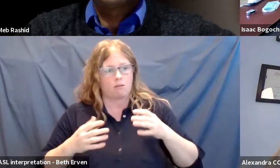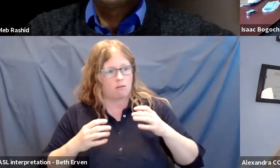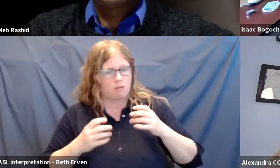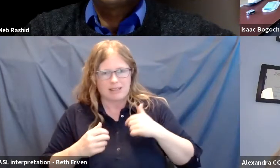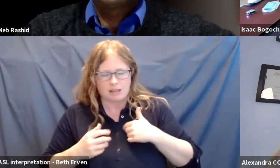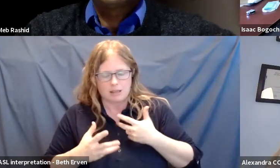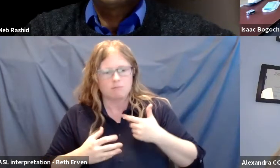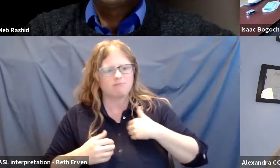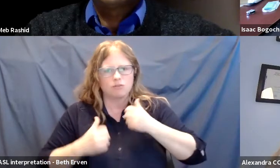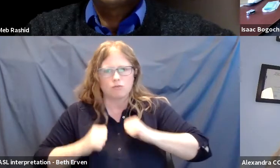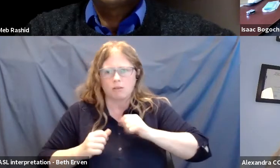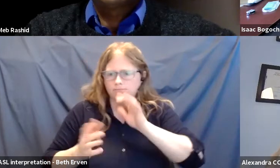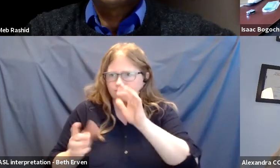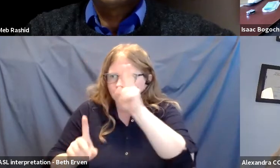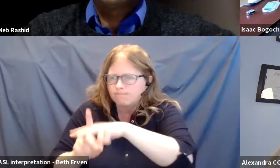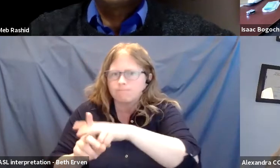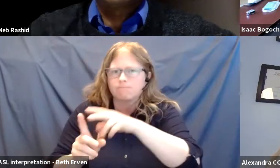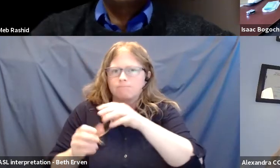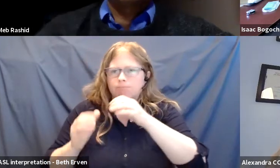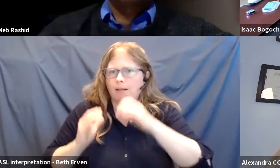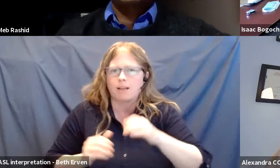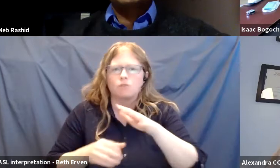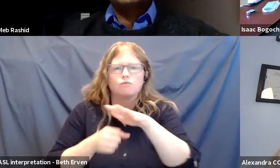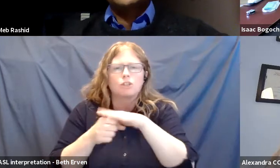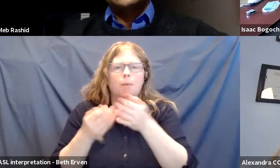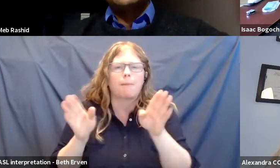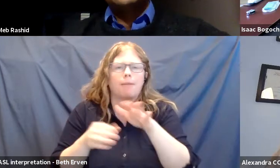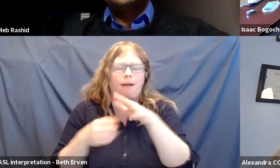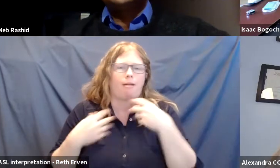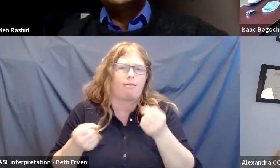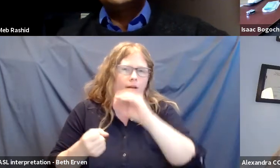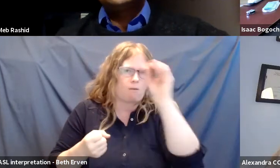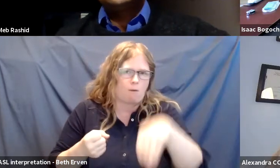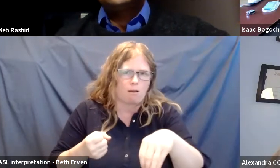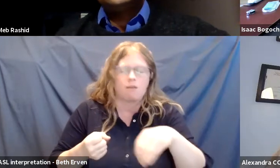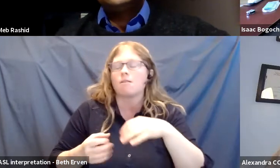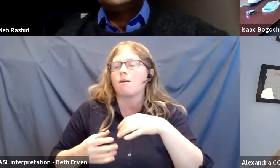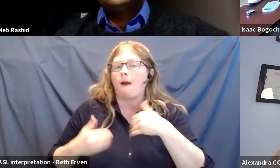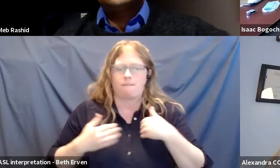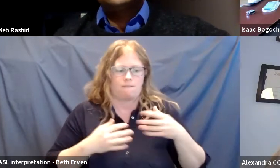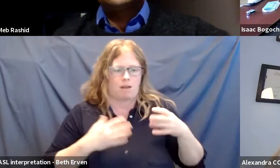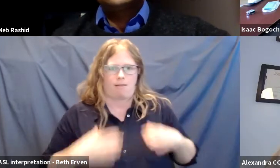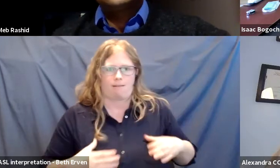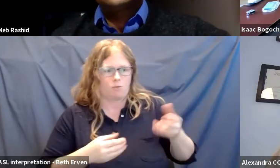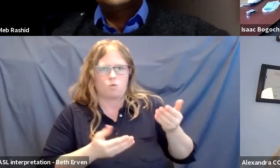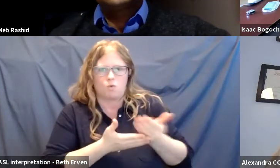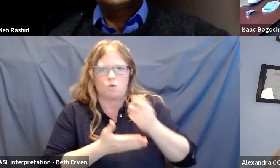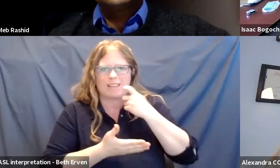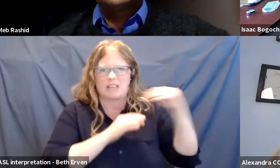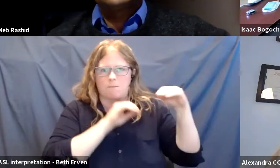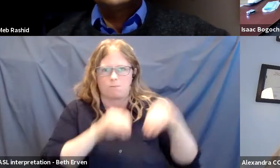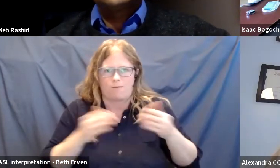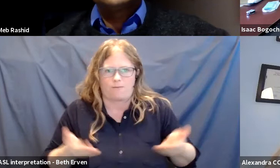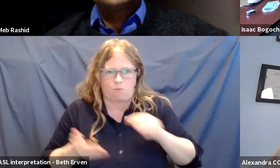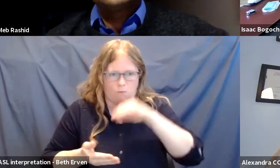for the vaccine, calling regional public health. They are placed on a special list, and it's taking a long time to call them to get